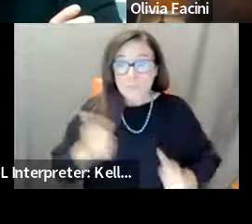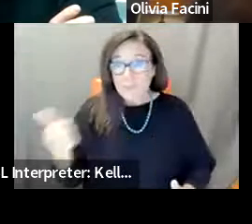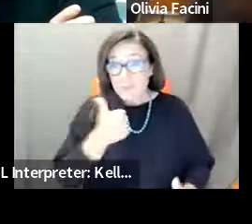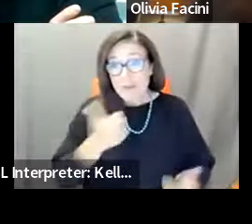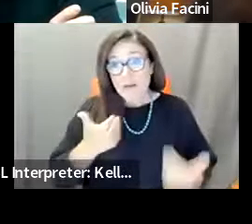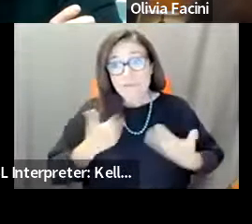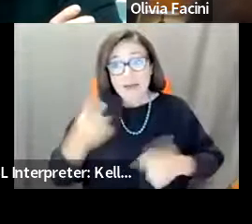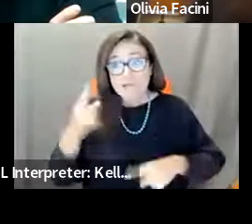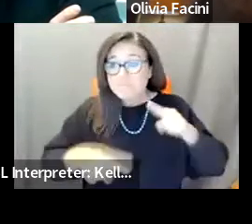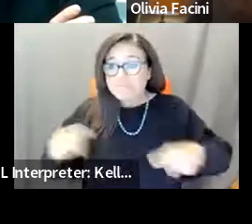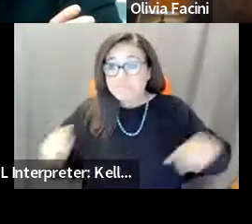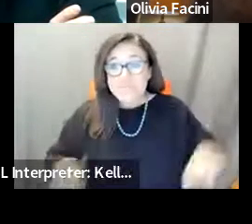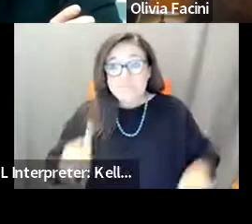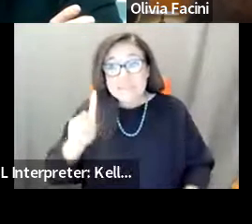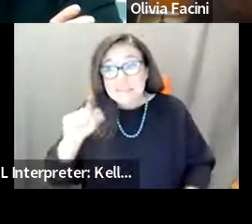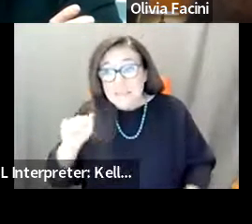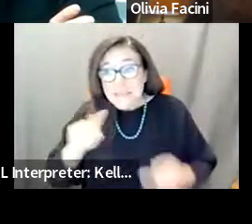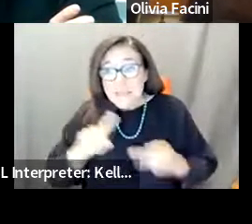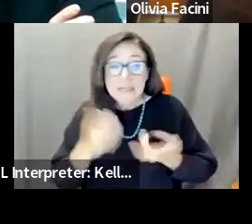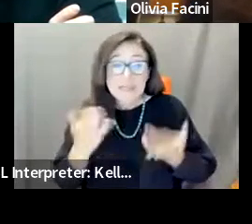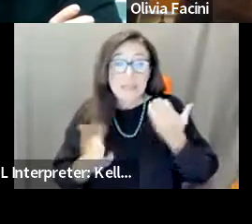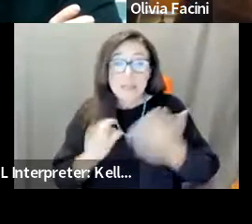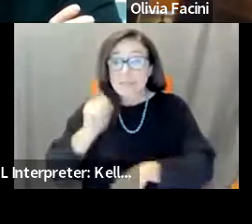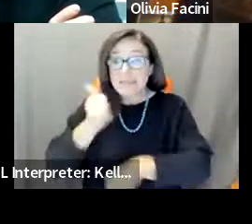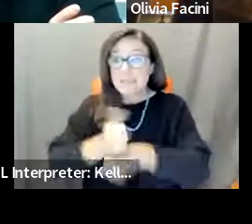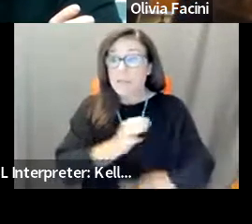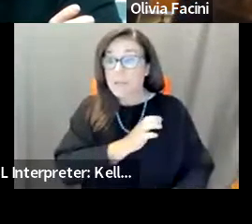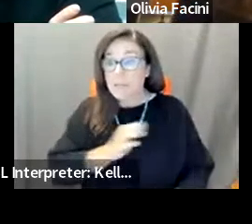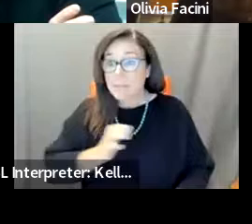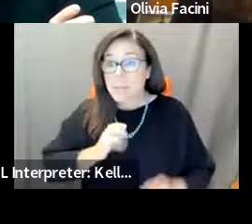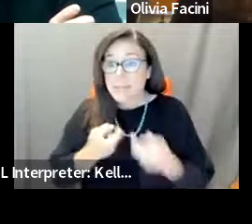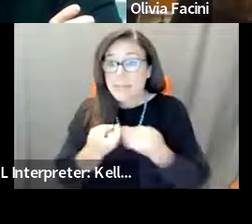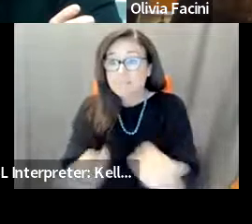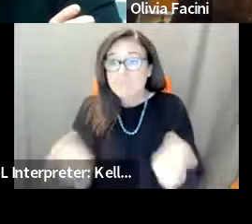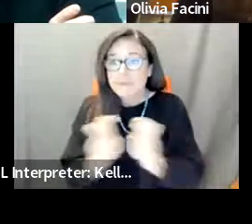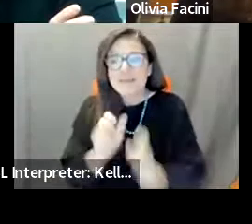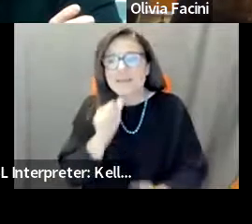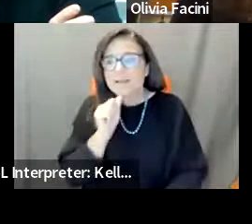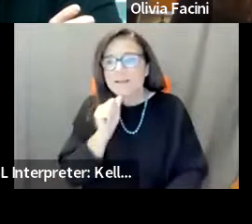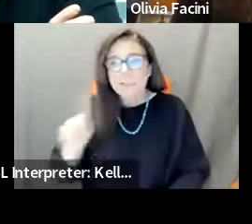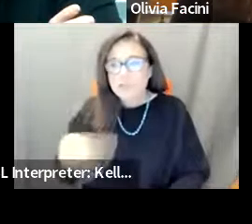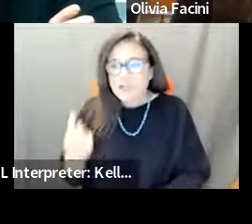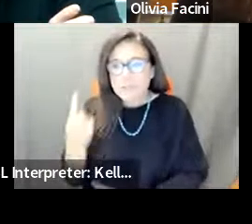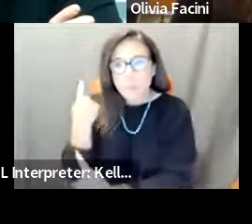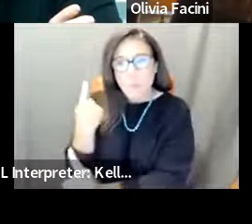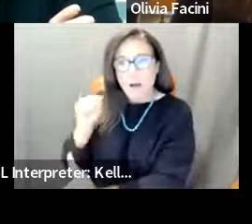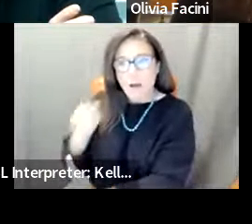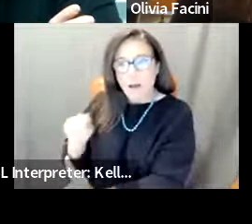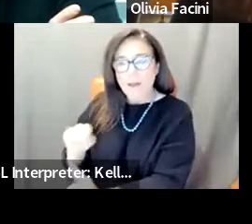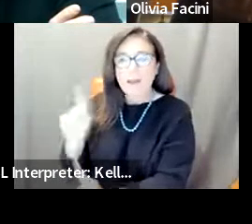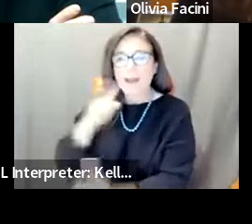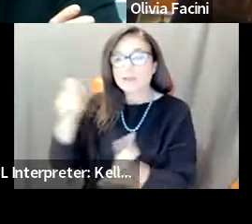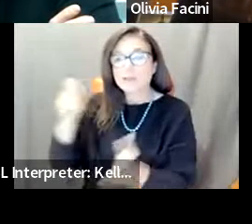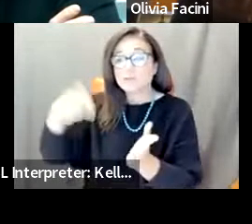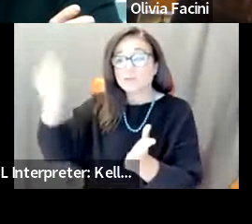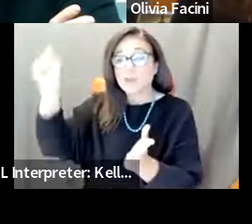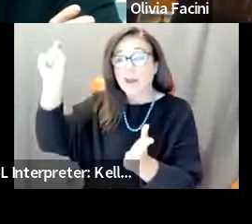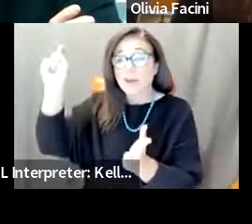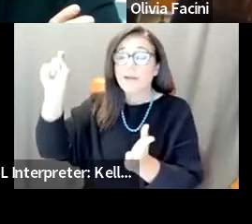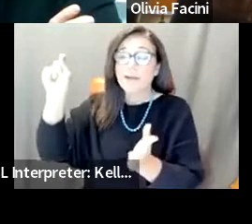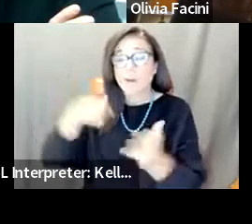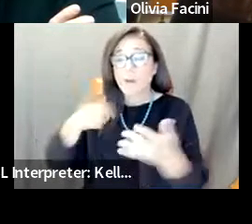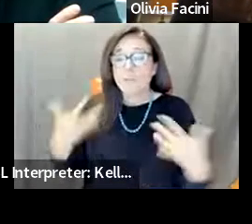different ADA committees, so that one, not just so that they could just have it as like a placeholder to say that they have